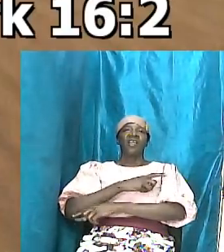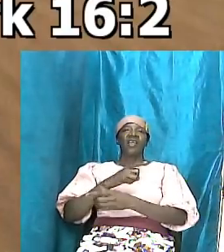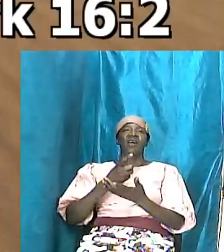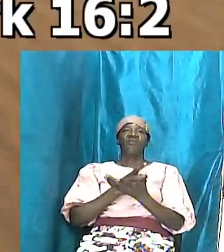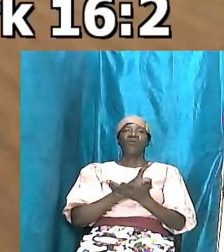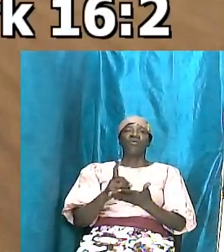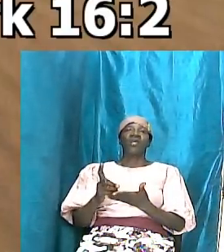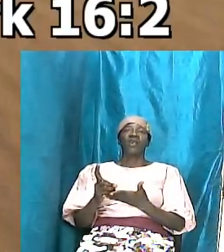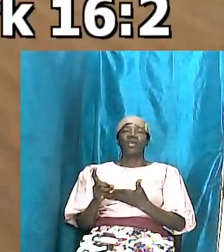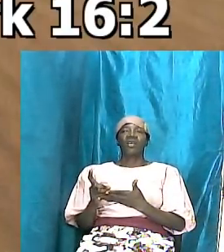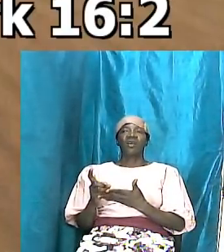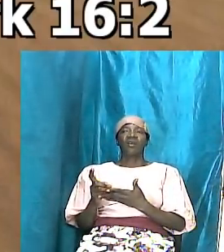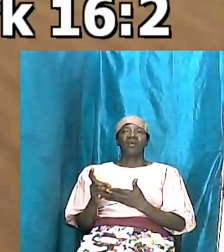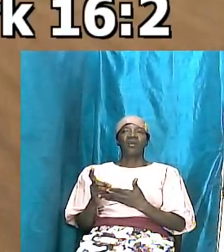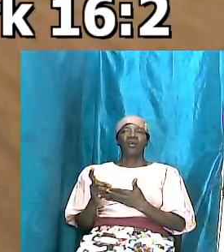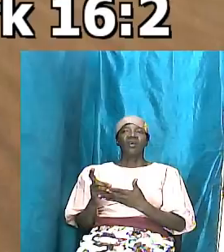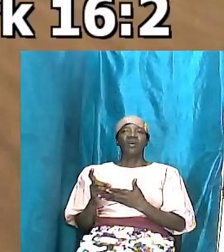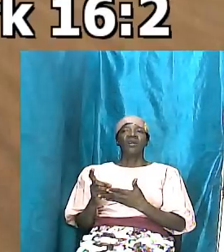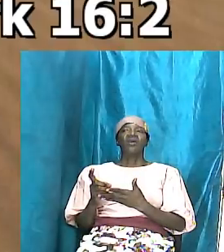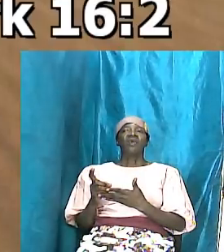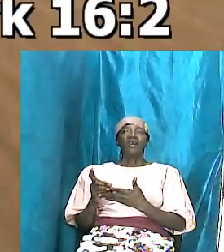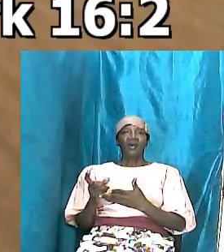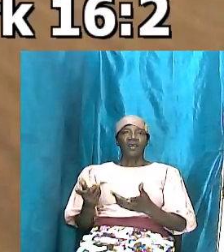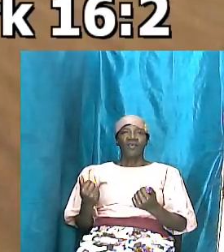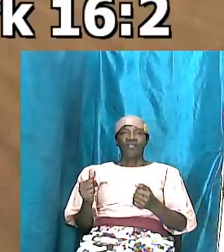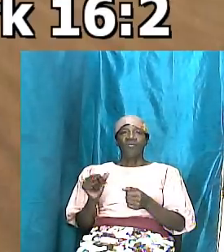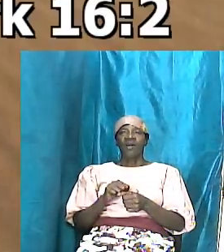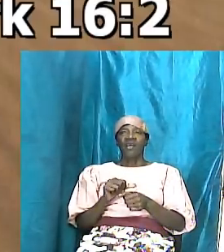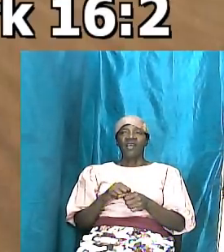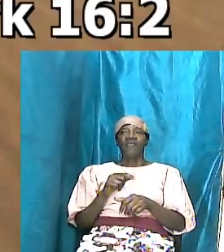week. So it just comes up every